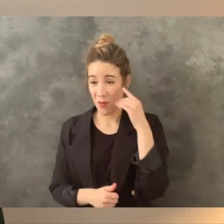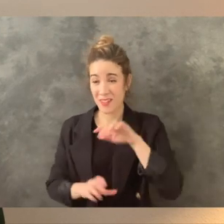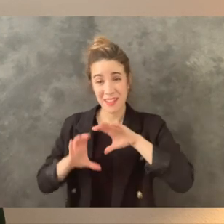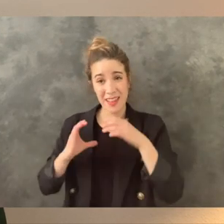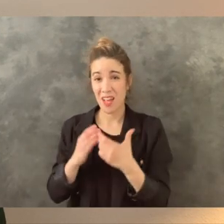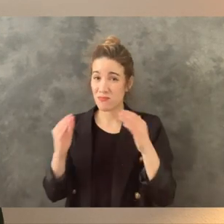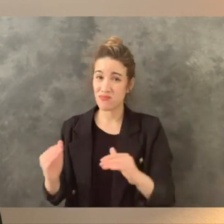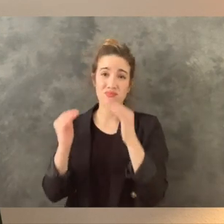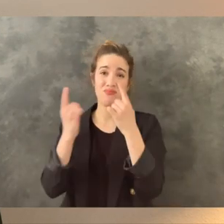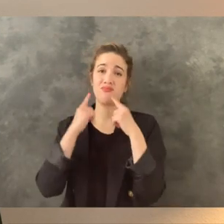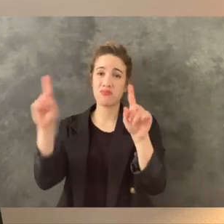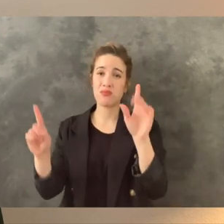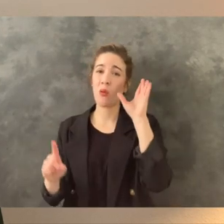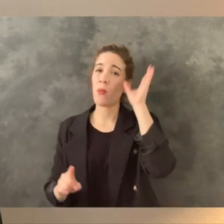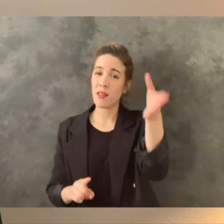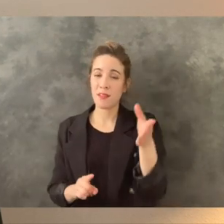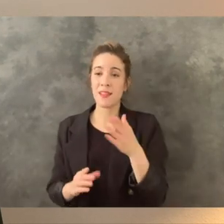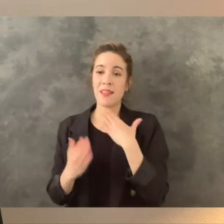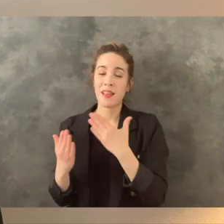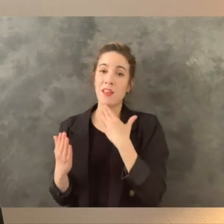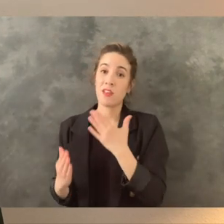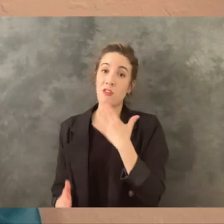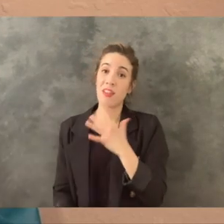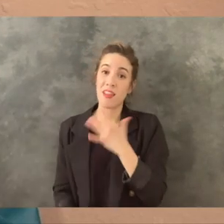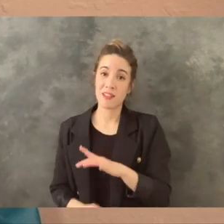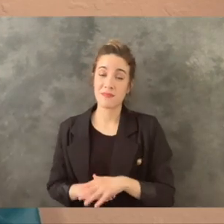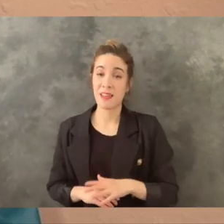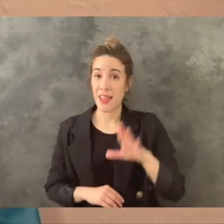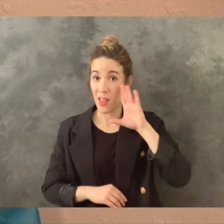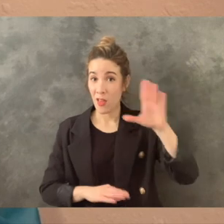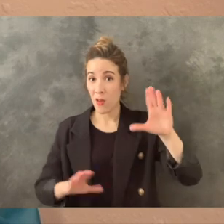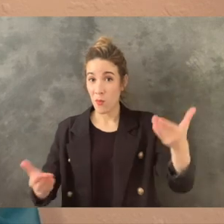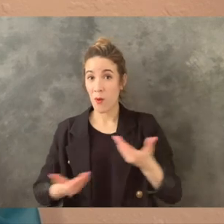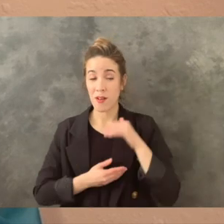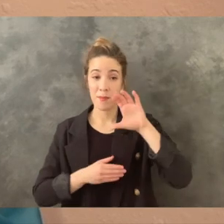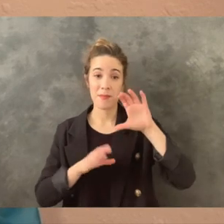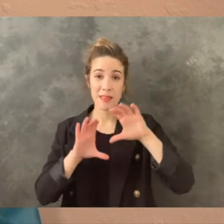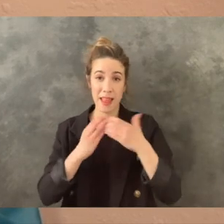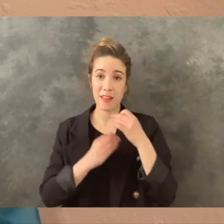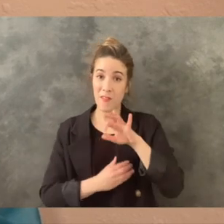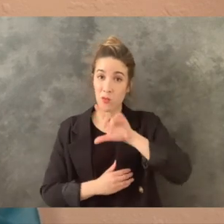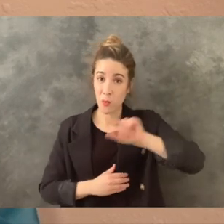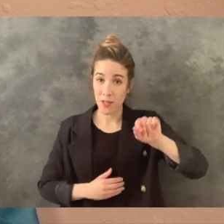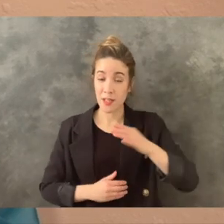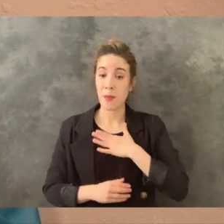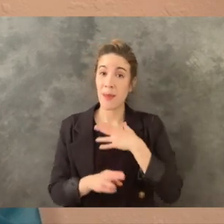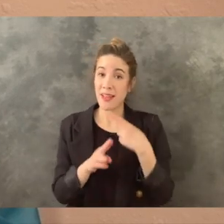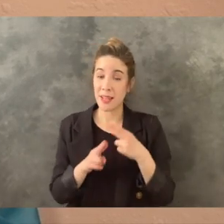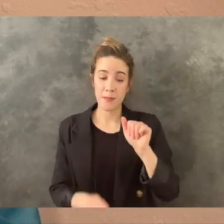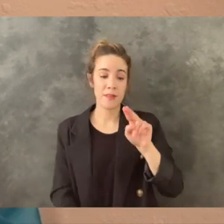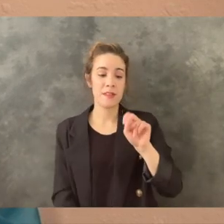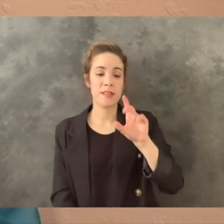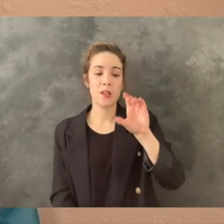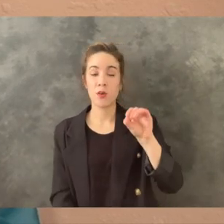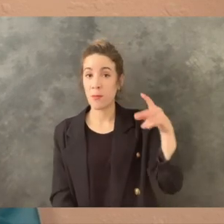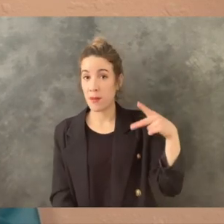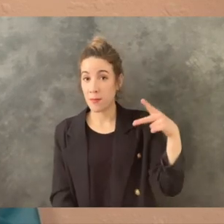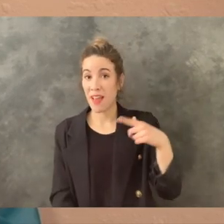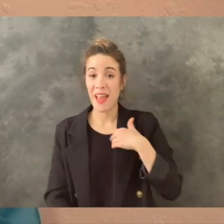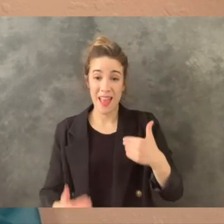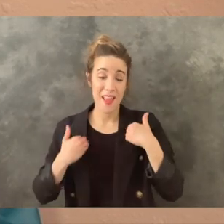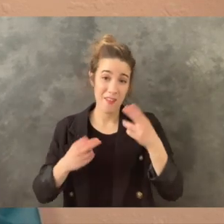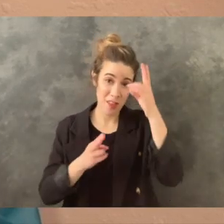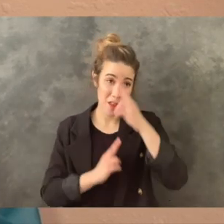things. Thank you and good luck, Class of 2020. Hello and welcome, Class of 2020. My name is Antonio